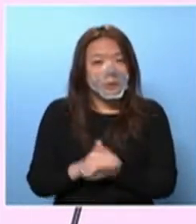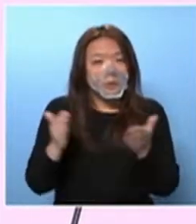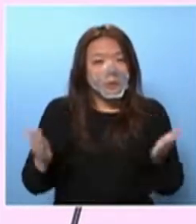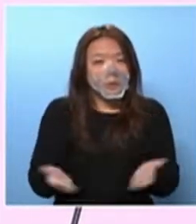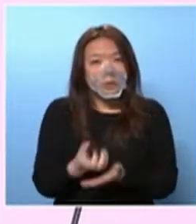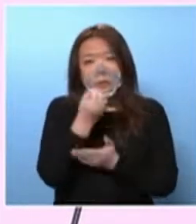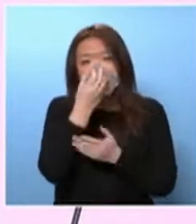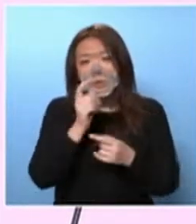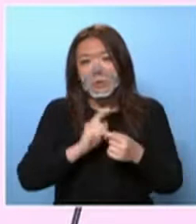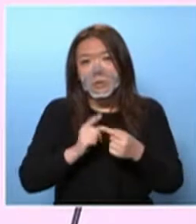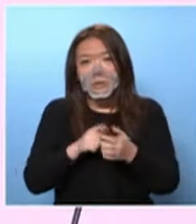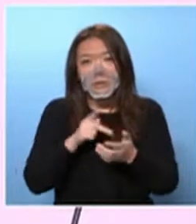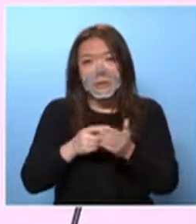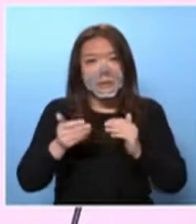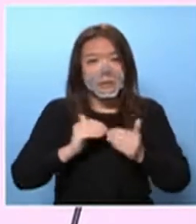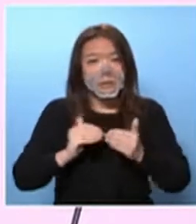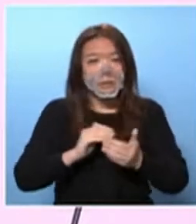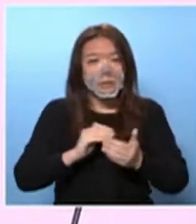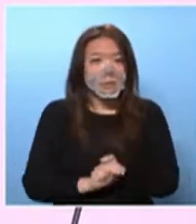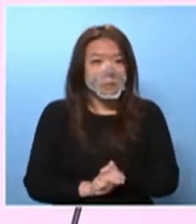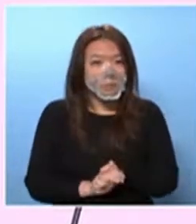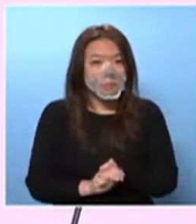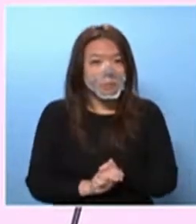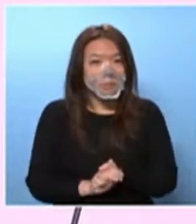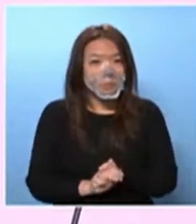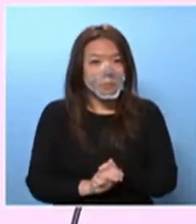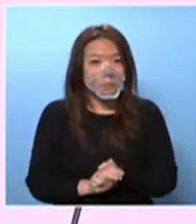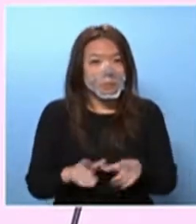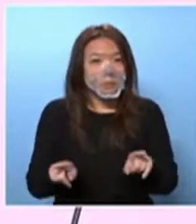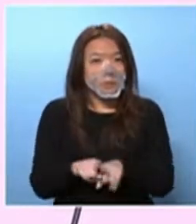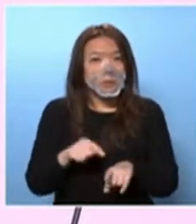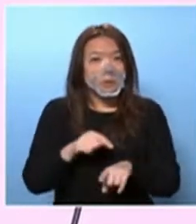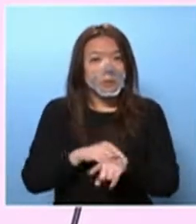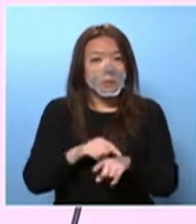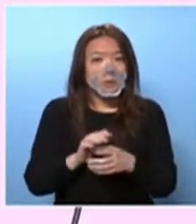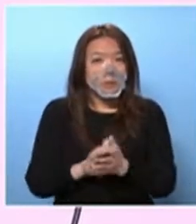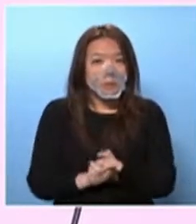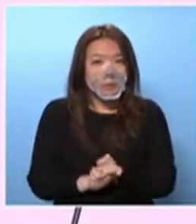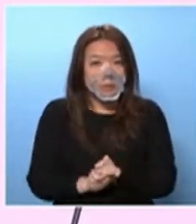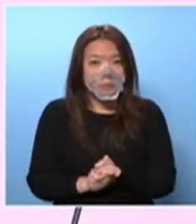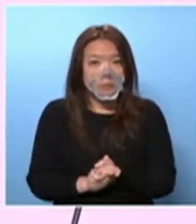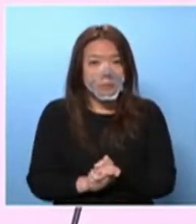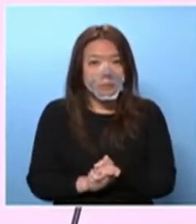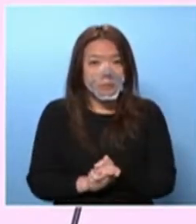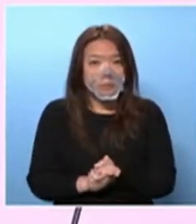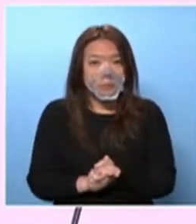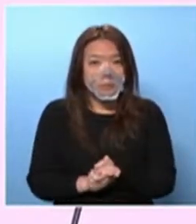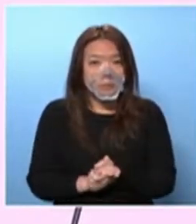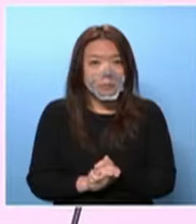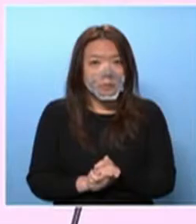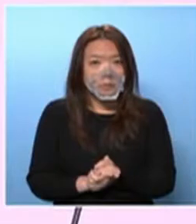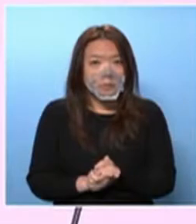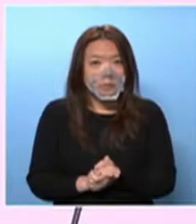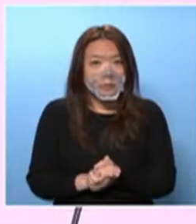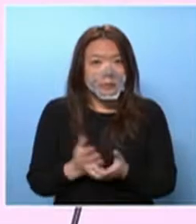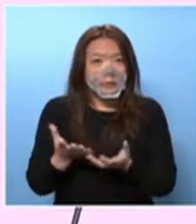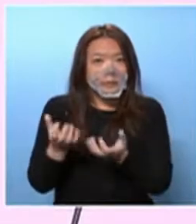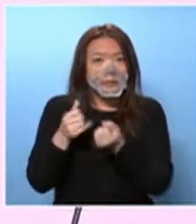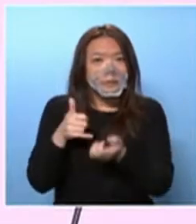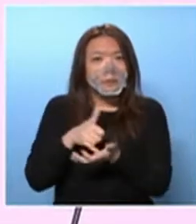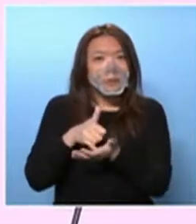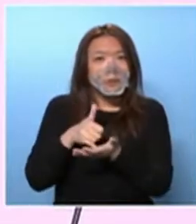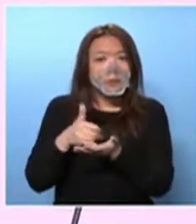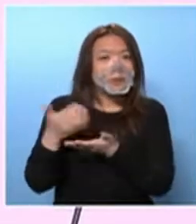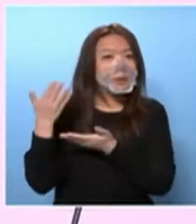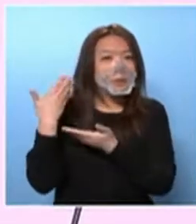among investors and bond issuers. Meanwhile, we will further enhance the functions of the Central Money Markets Unit